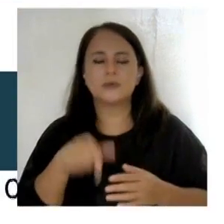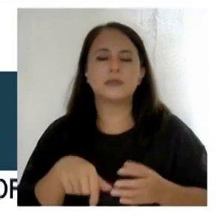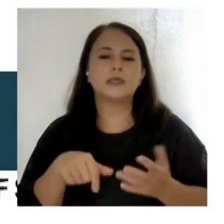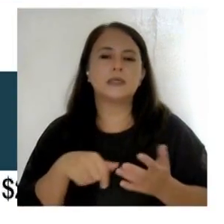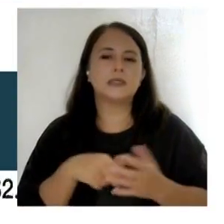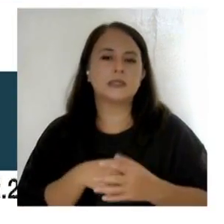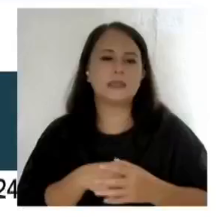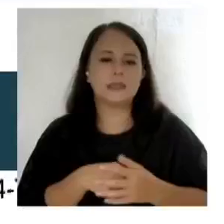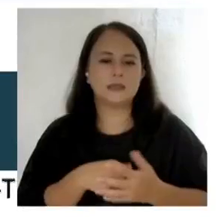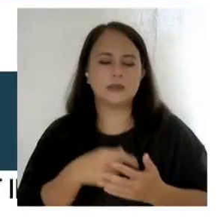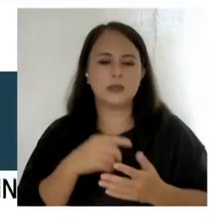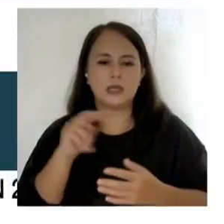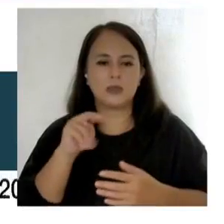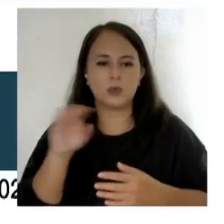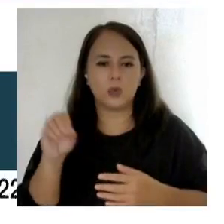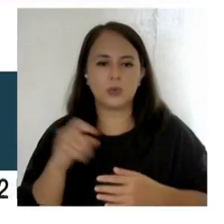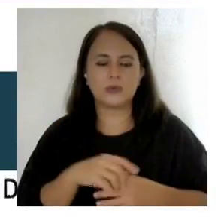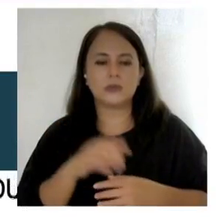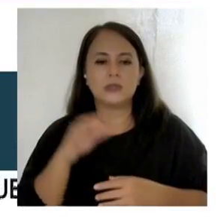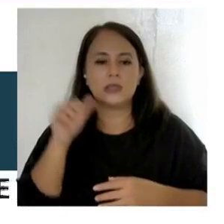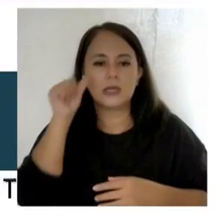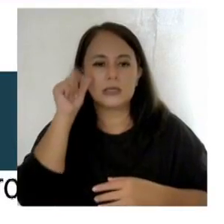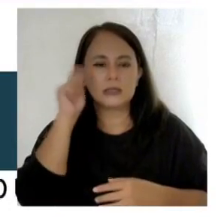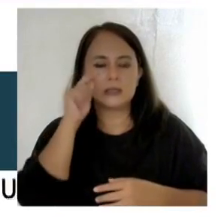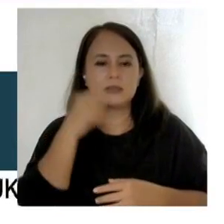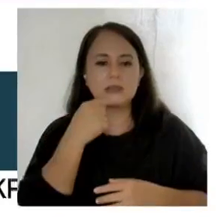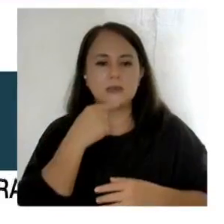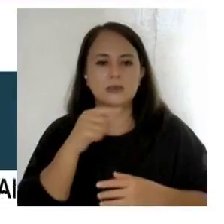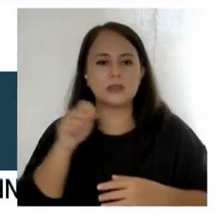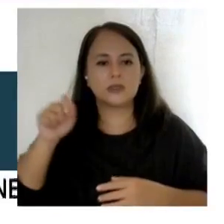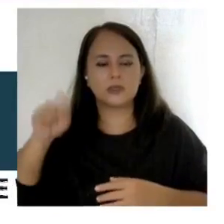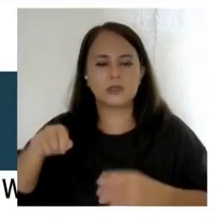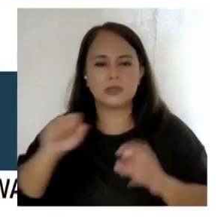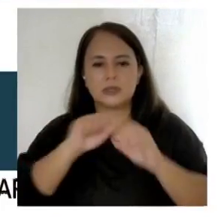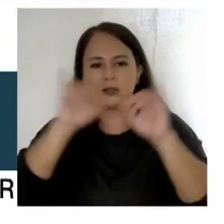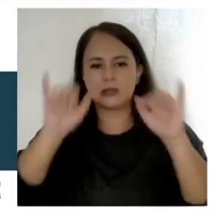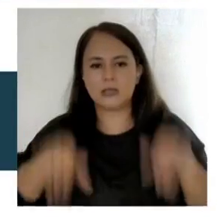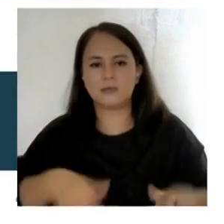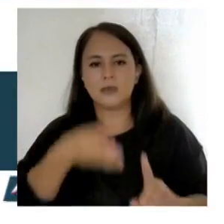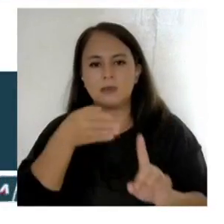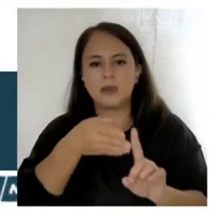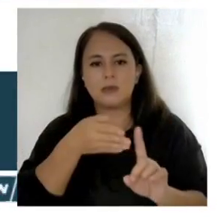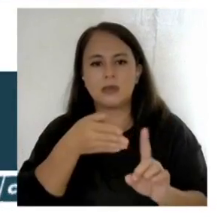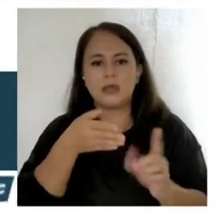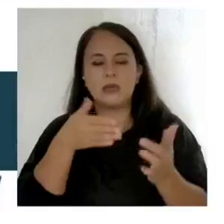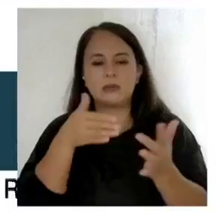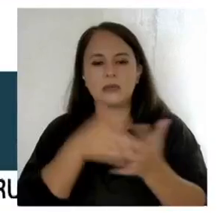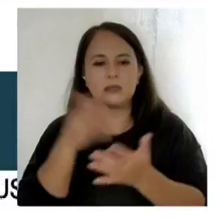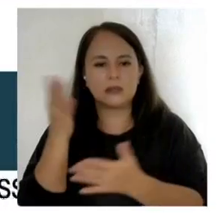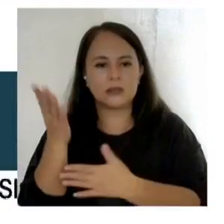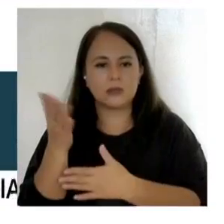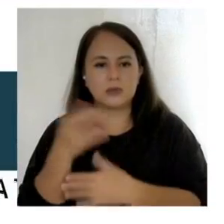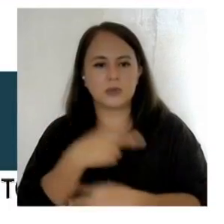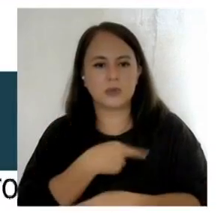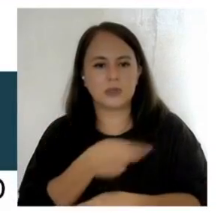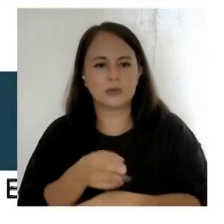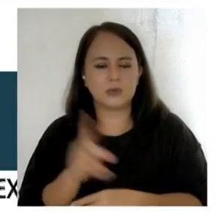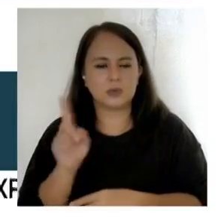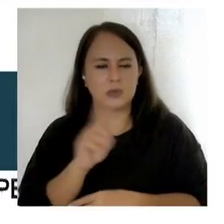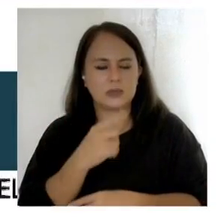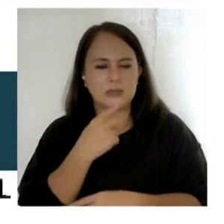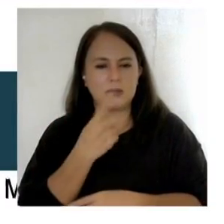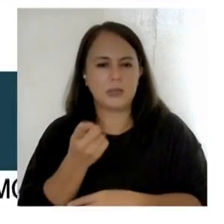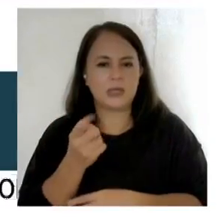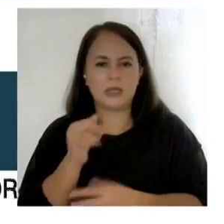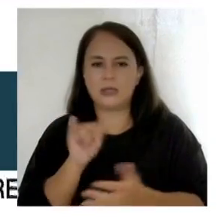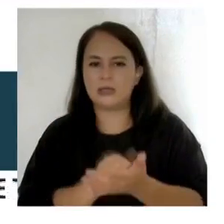that this is exactly what he meant when he said that the justice system is biased against him. Your reaction to that, I'm sure that's what he's